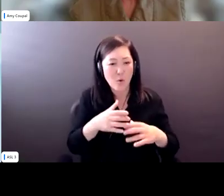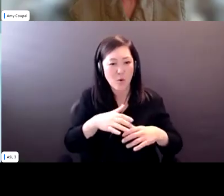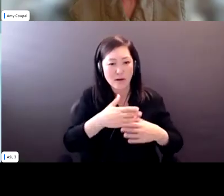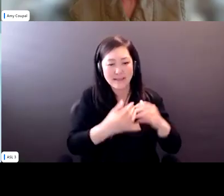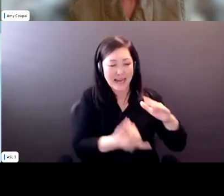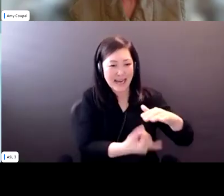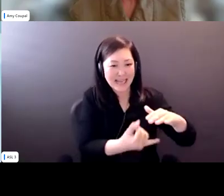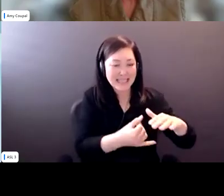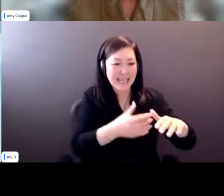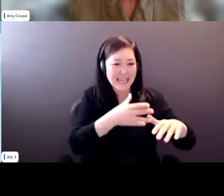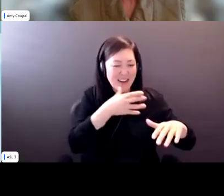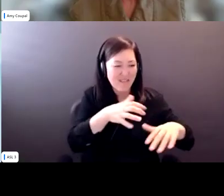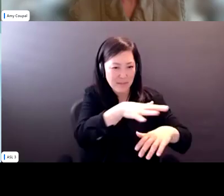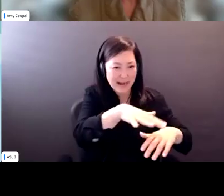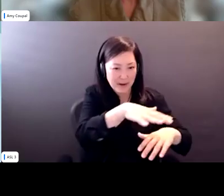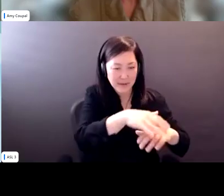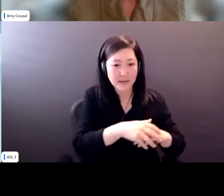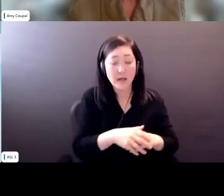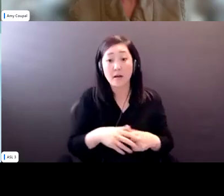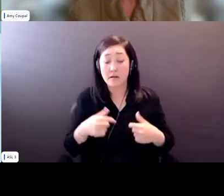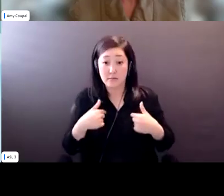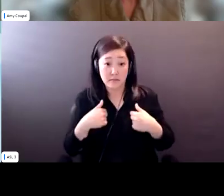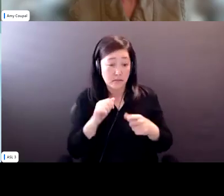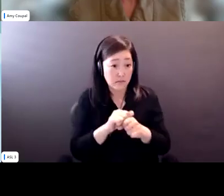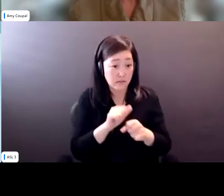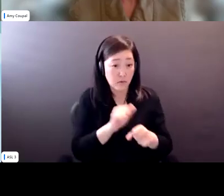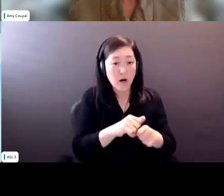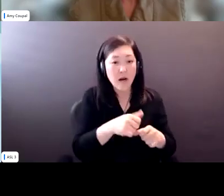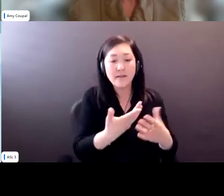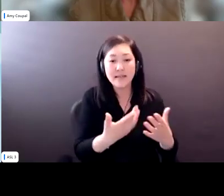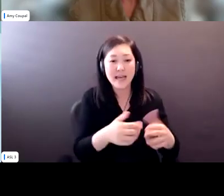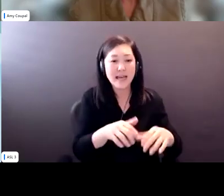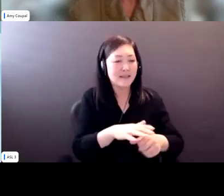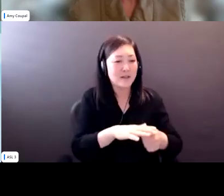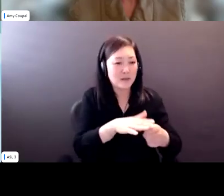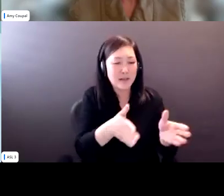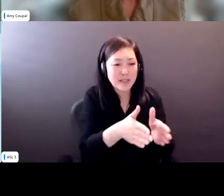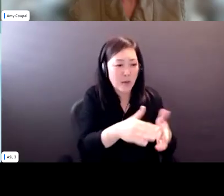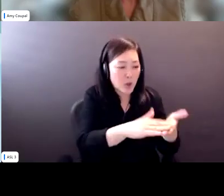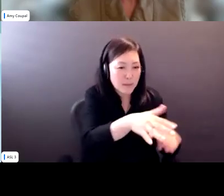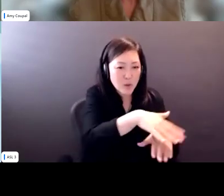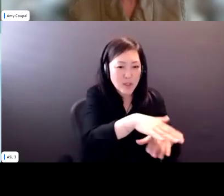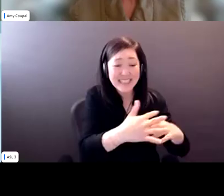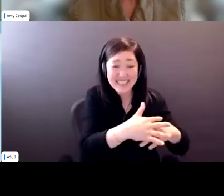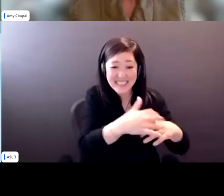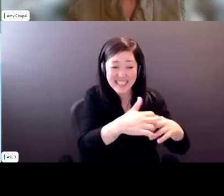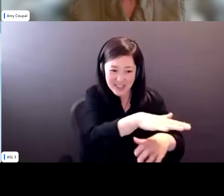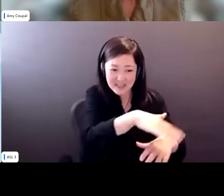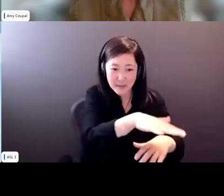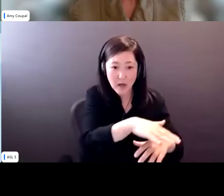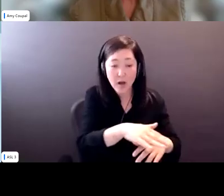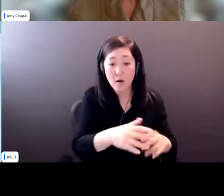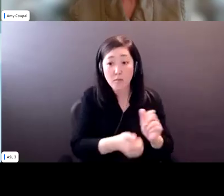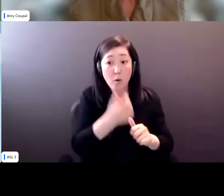from our perspective, working in rural, small communities, indigenous nations, many people understand that elder abuse exists.